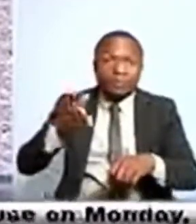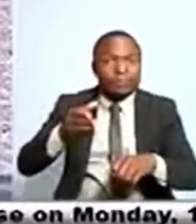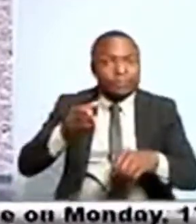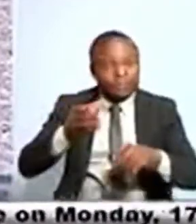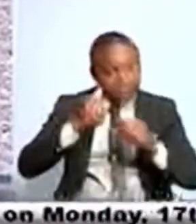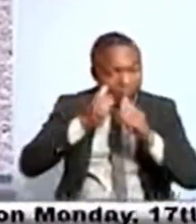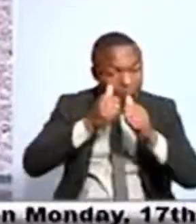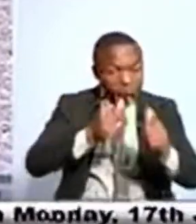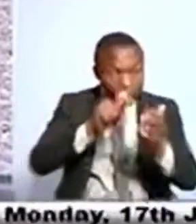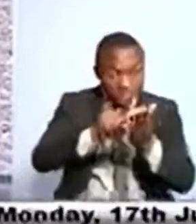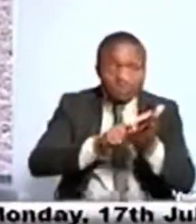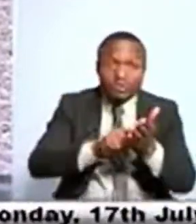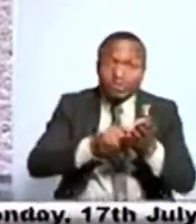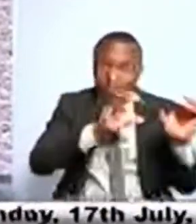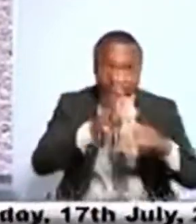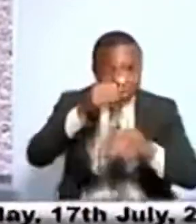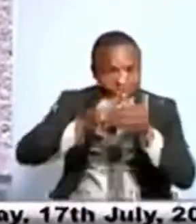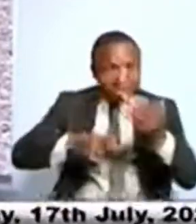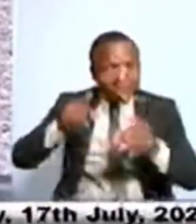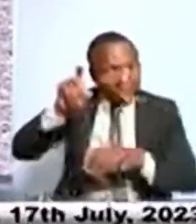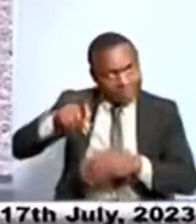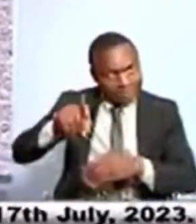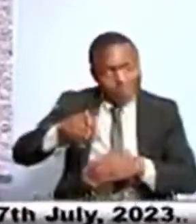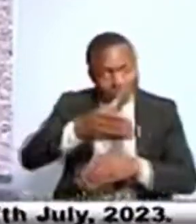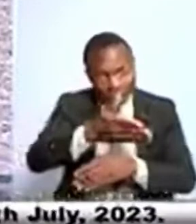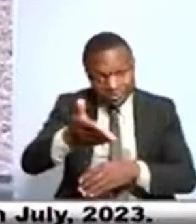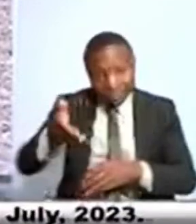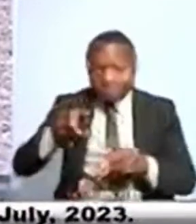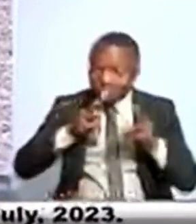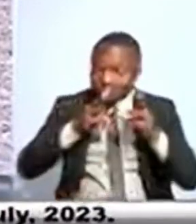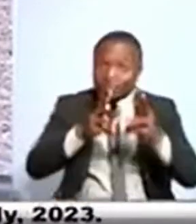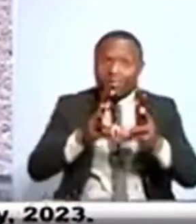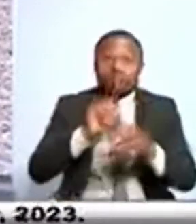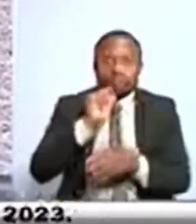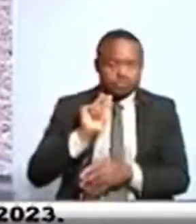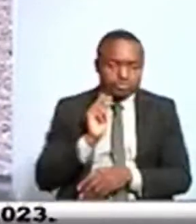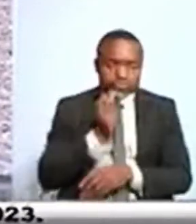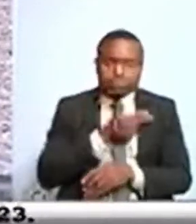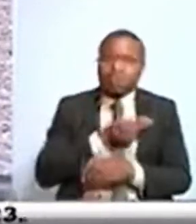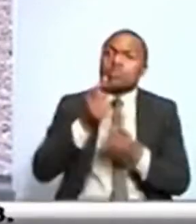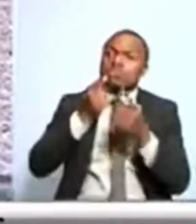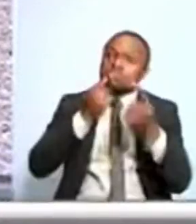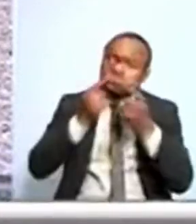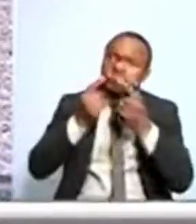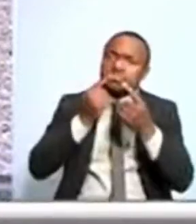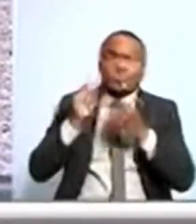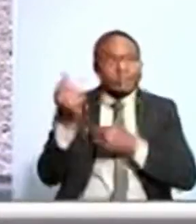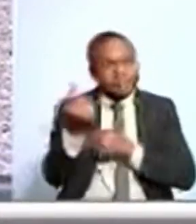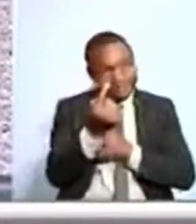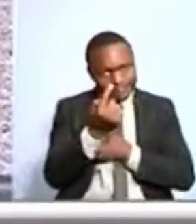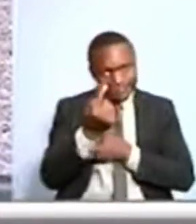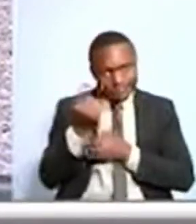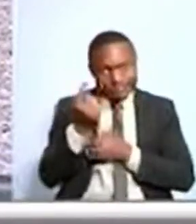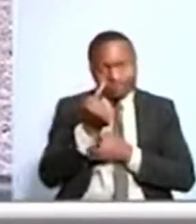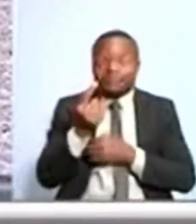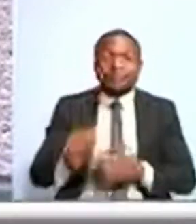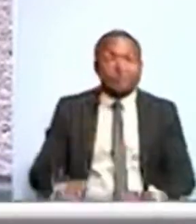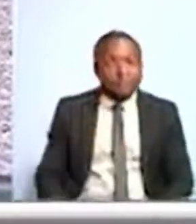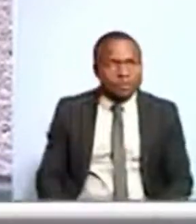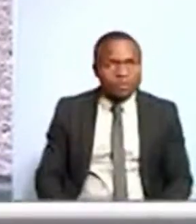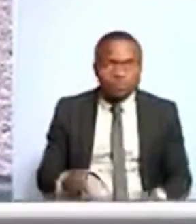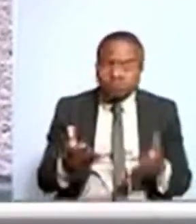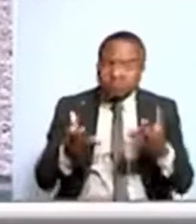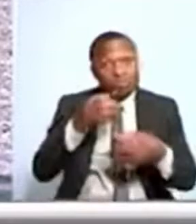done. And for me, I feel this will be the direction. Instead of us just talking or making it a